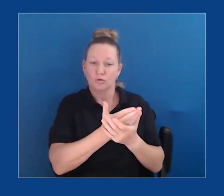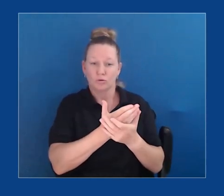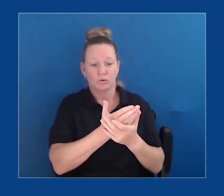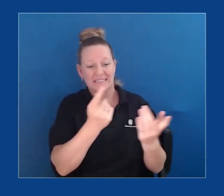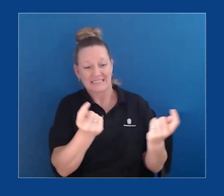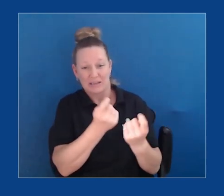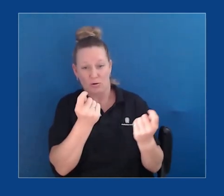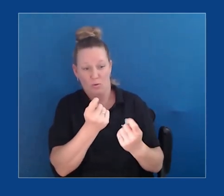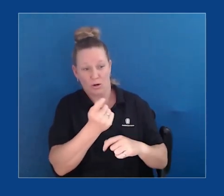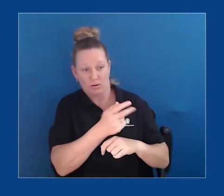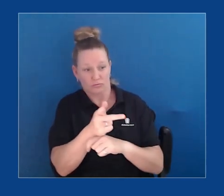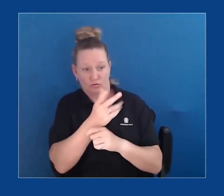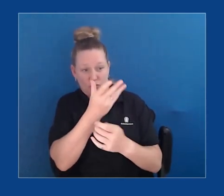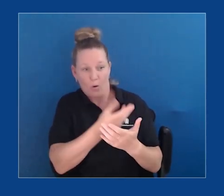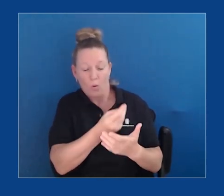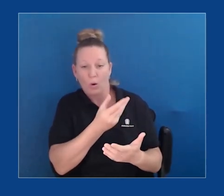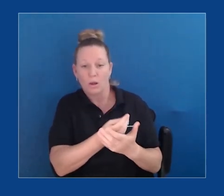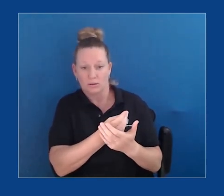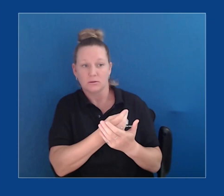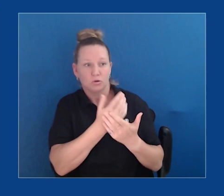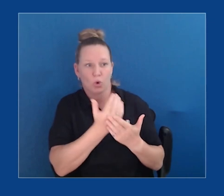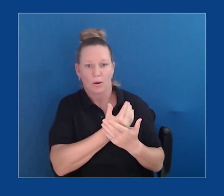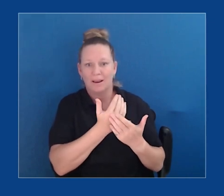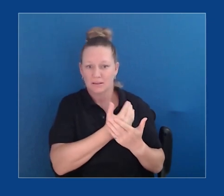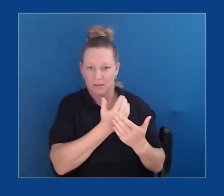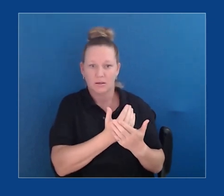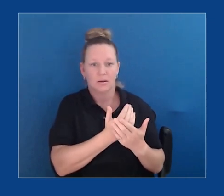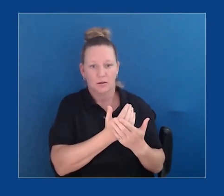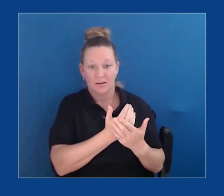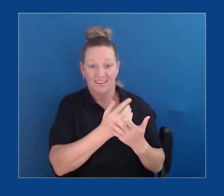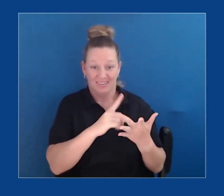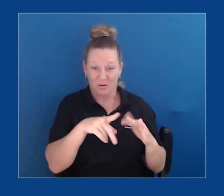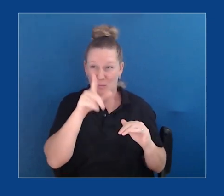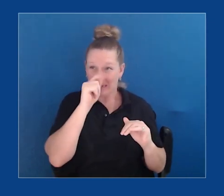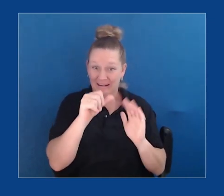are recorded and documented. That would be fantastic,